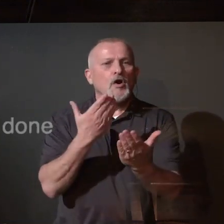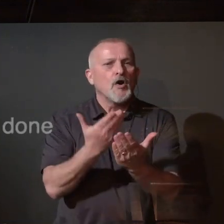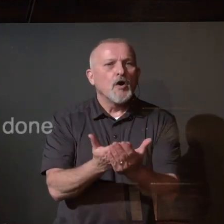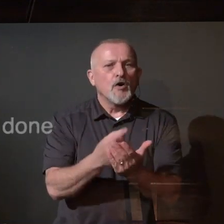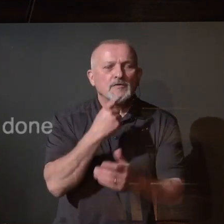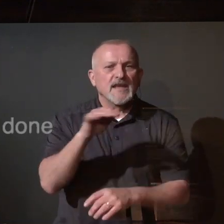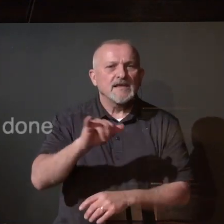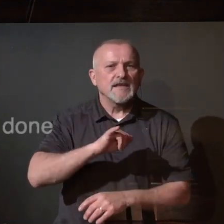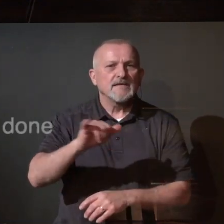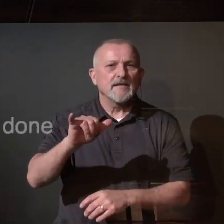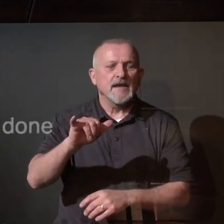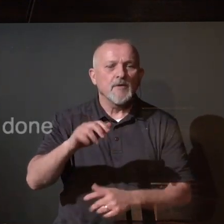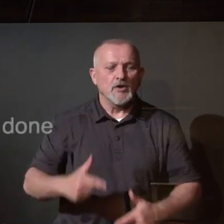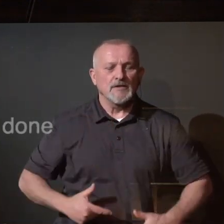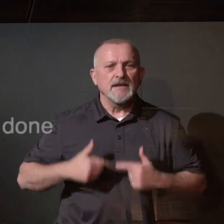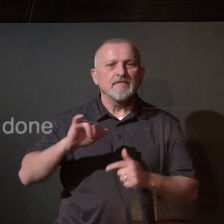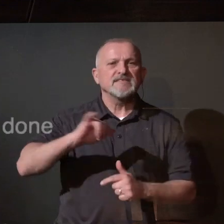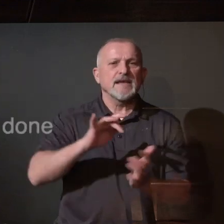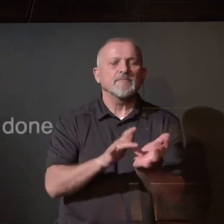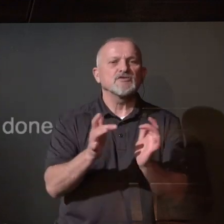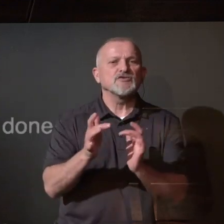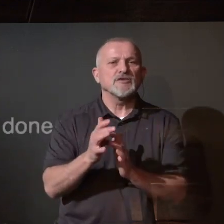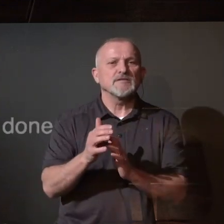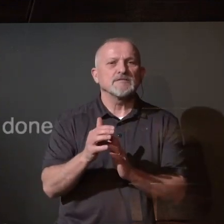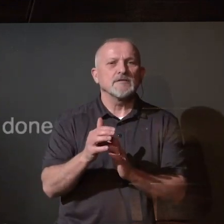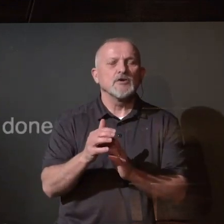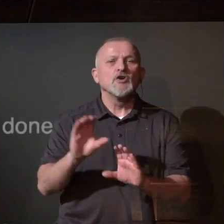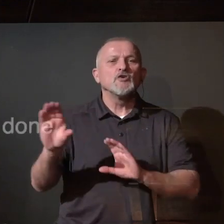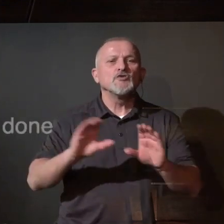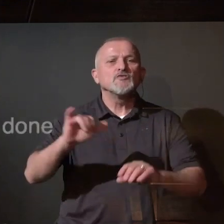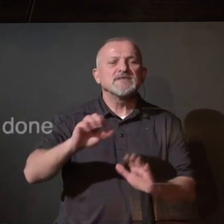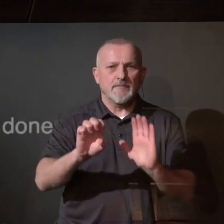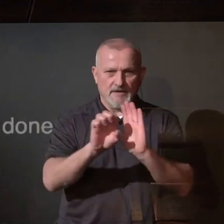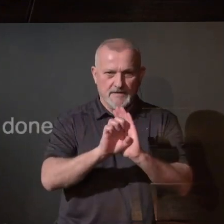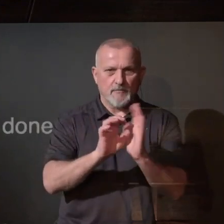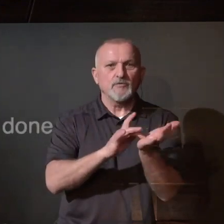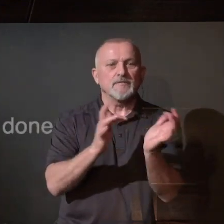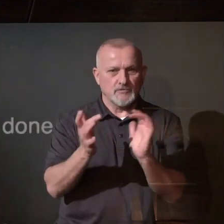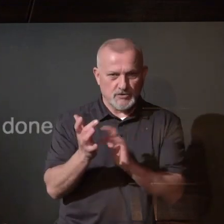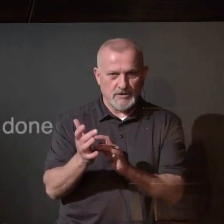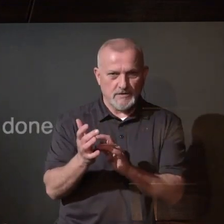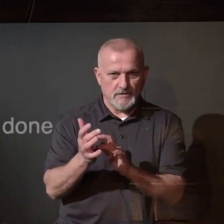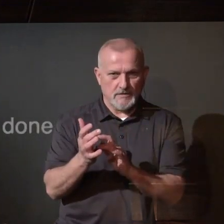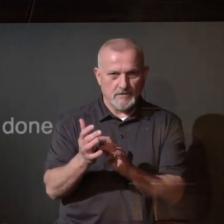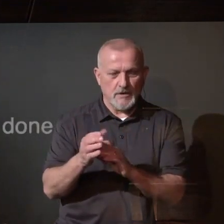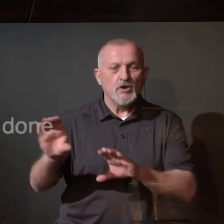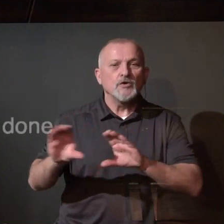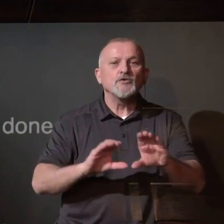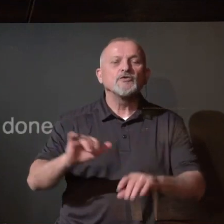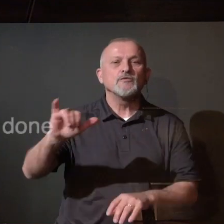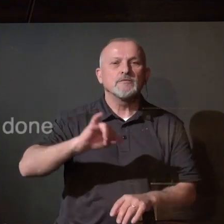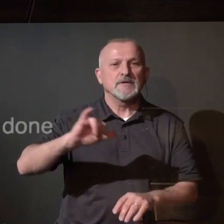God, live as Jesus lived, follow the example of Jesus Christ, follow the